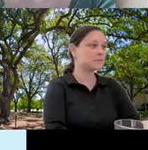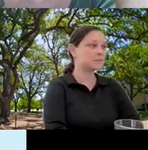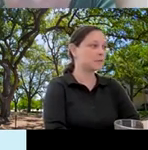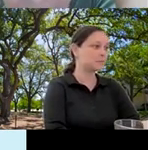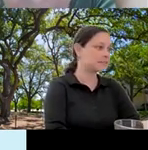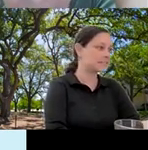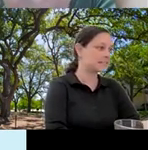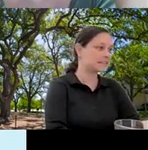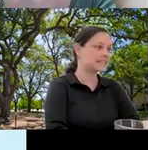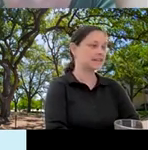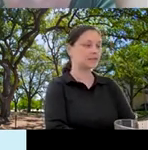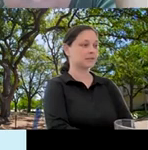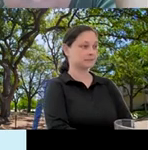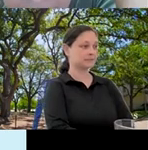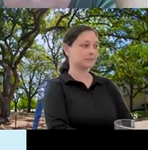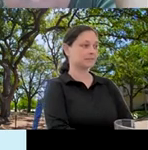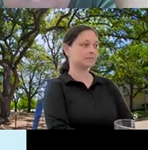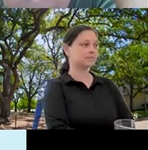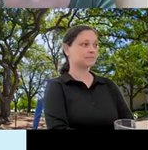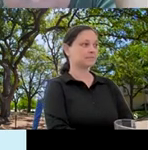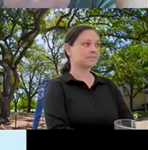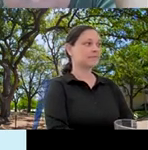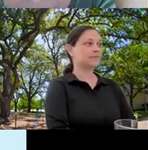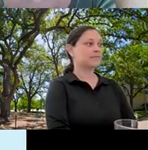and 1 person said never.